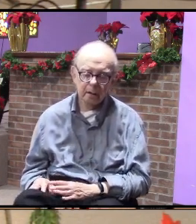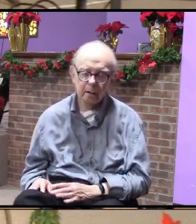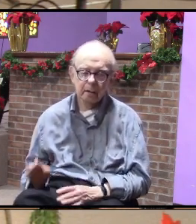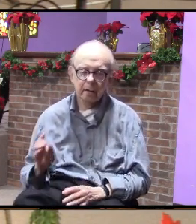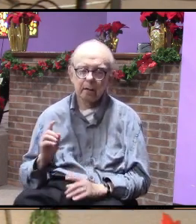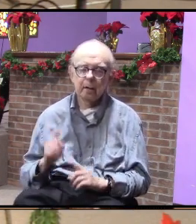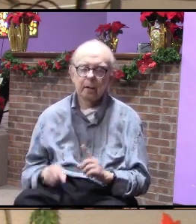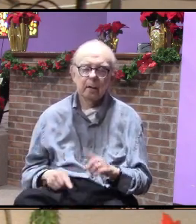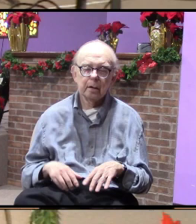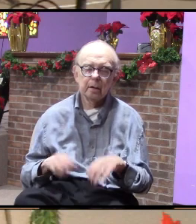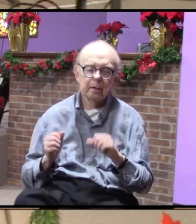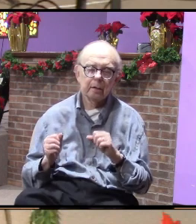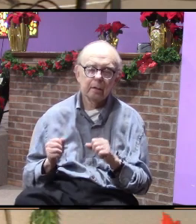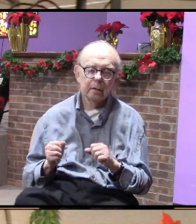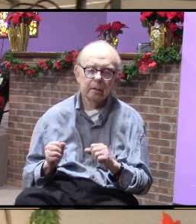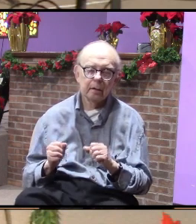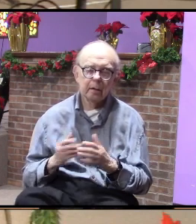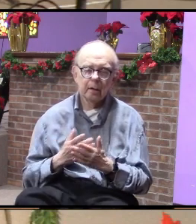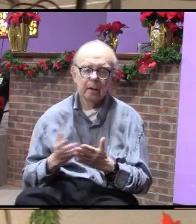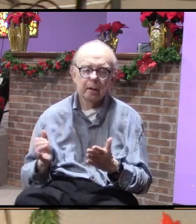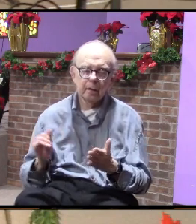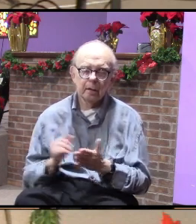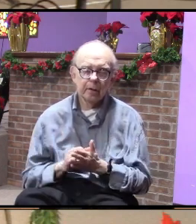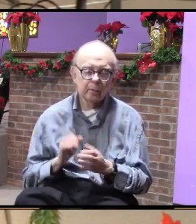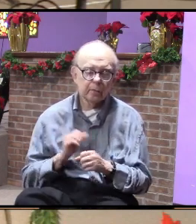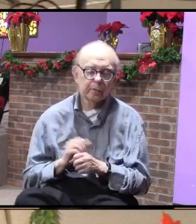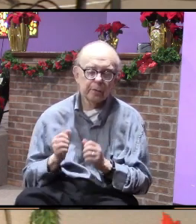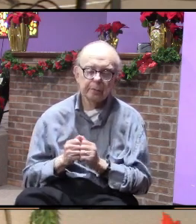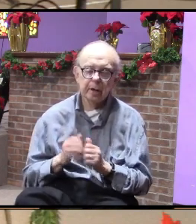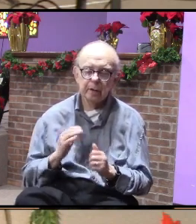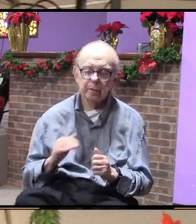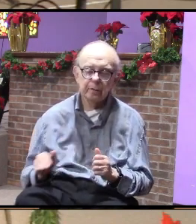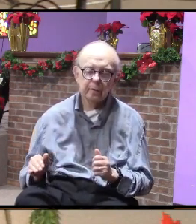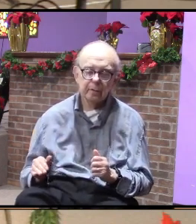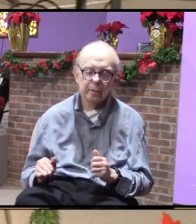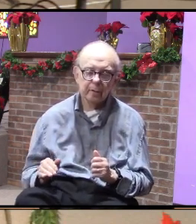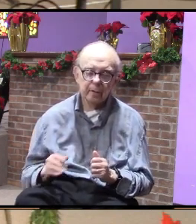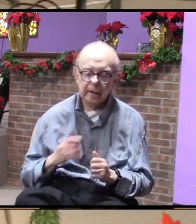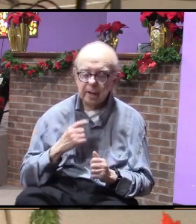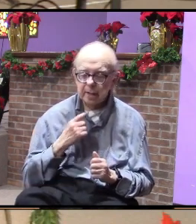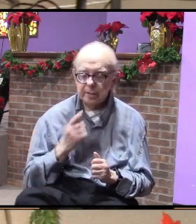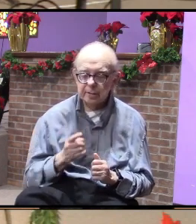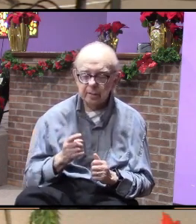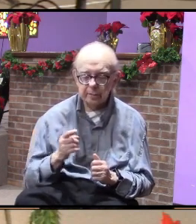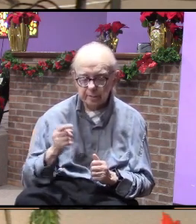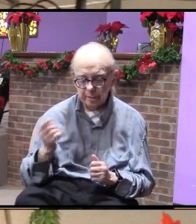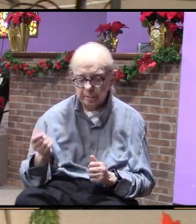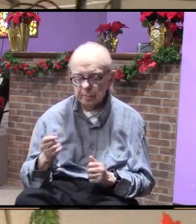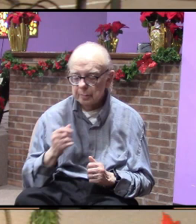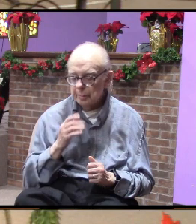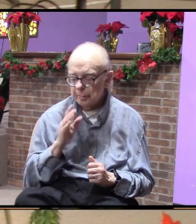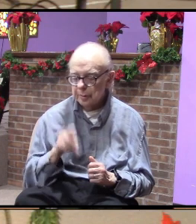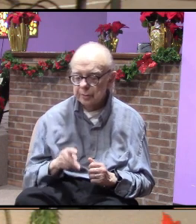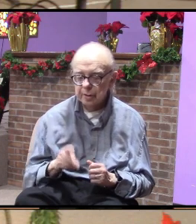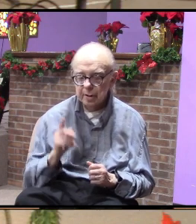I cannot take some of the things that worked on my children and tell Erica, this is what you need to do.